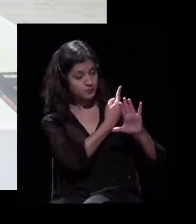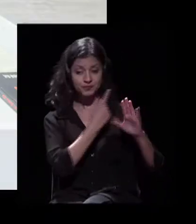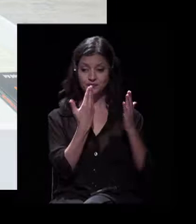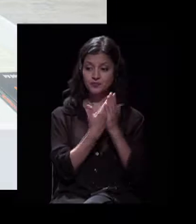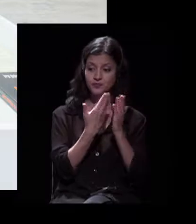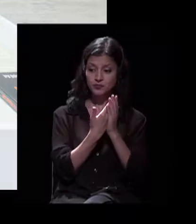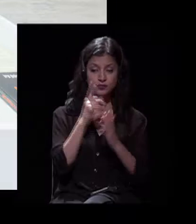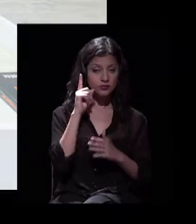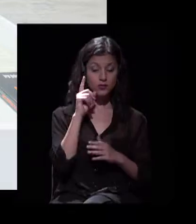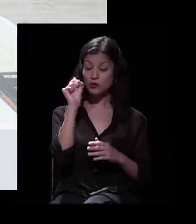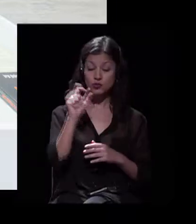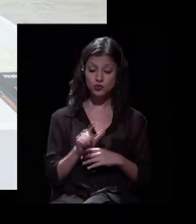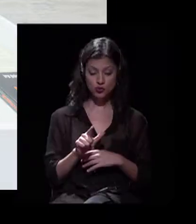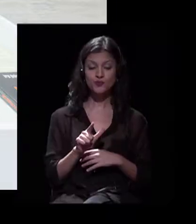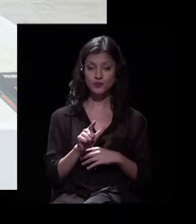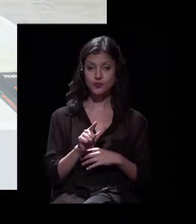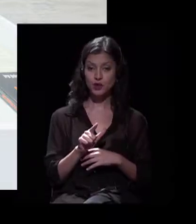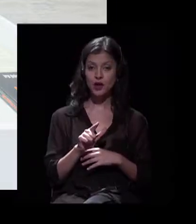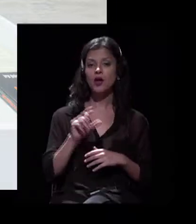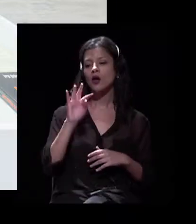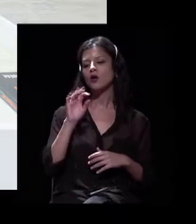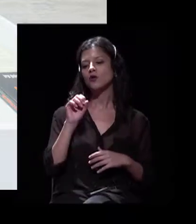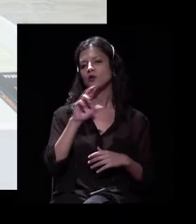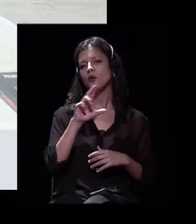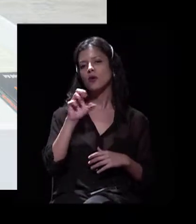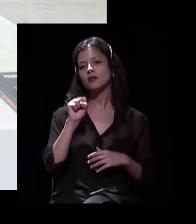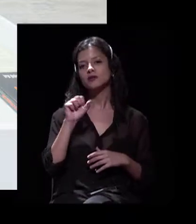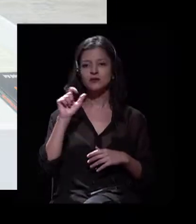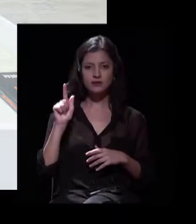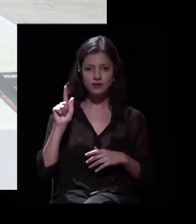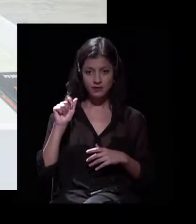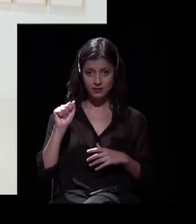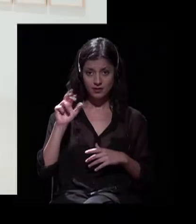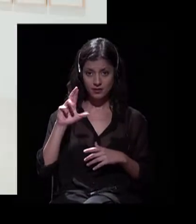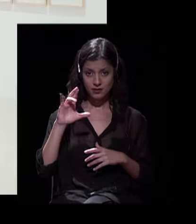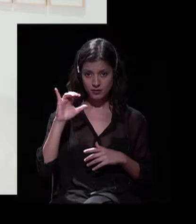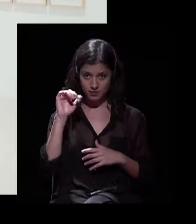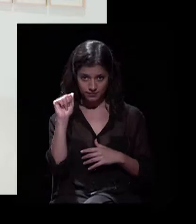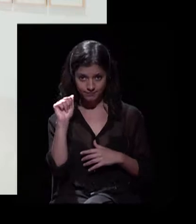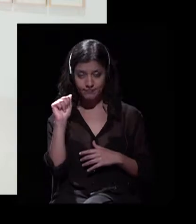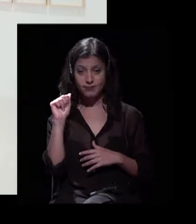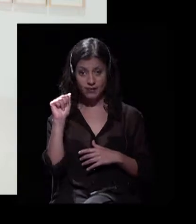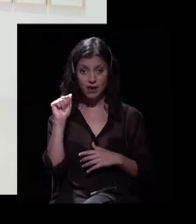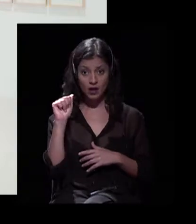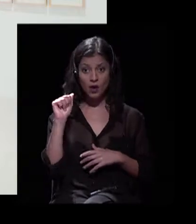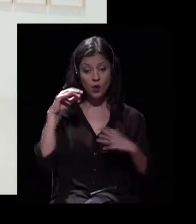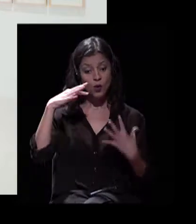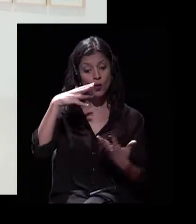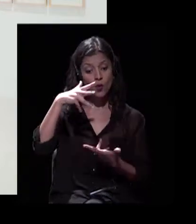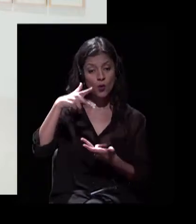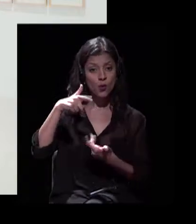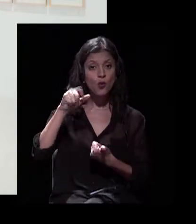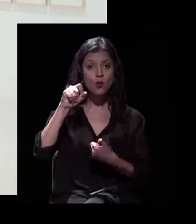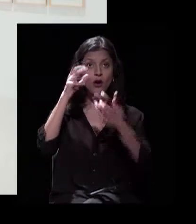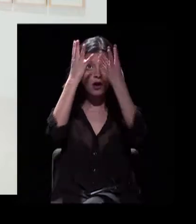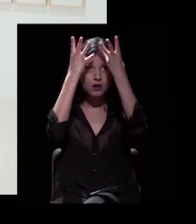universalism, which simultaneously promoted abstraction as a universal language, but recuperated indigenous imaginaries as well,